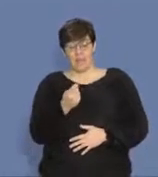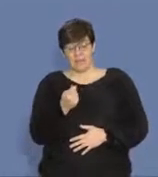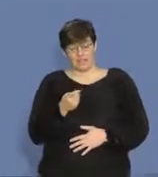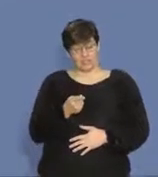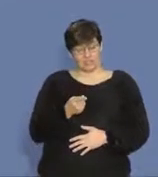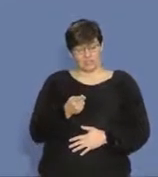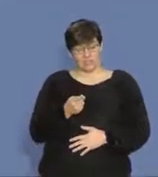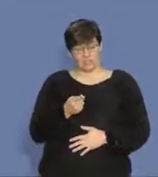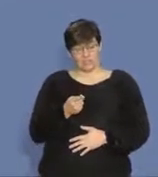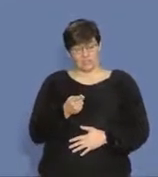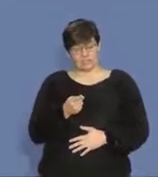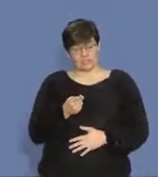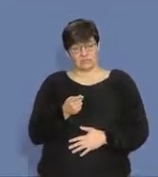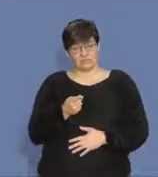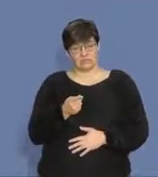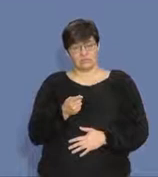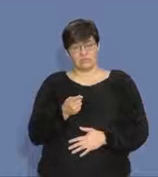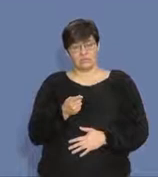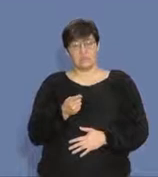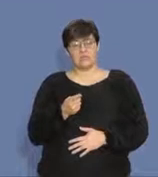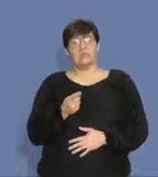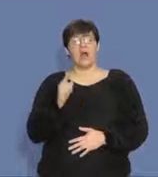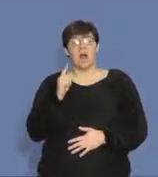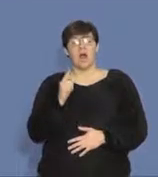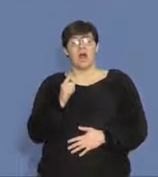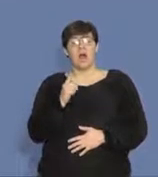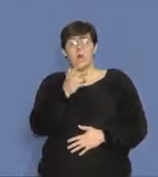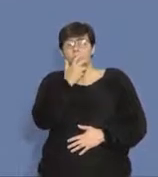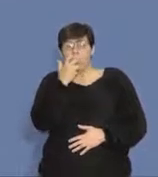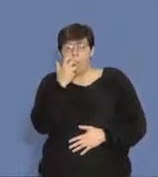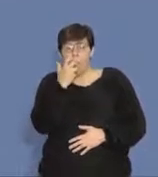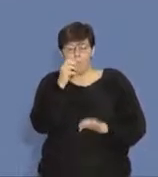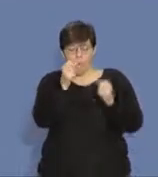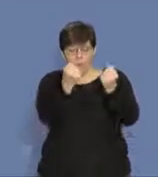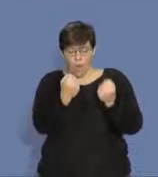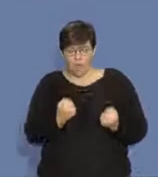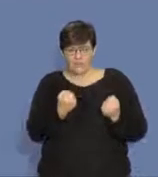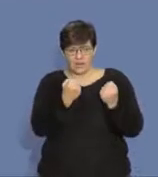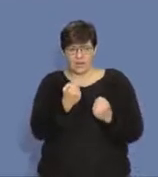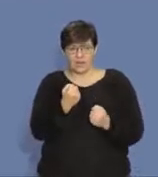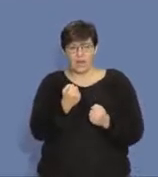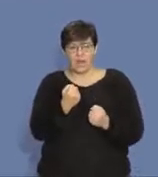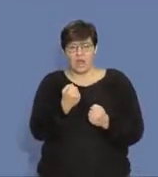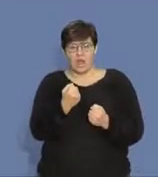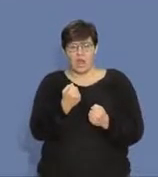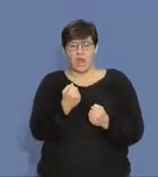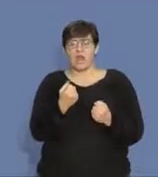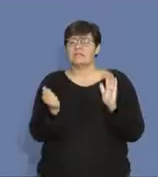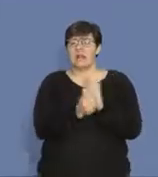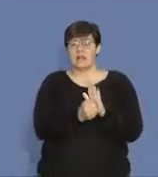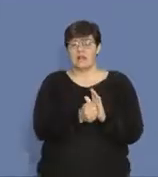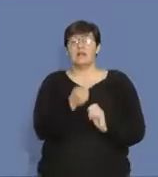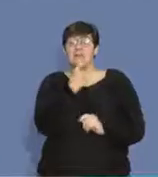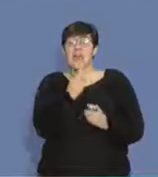on old warming ovens that were sold, right? They're giving you the VAT amount. And that is why I